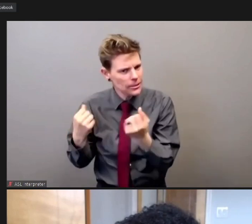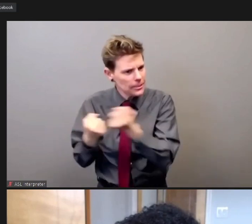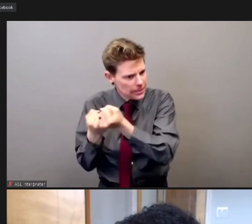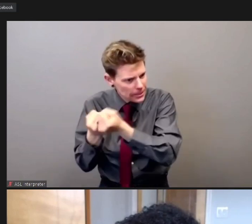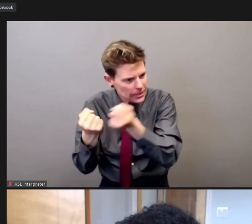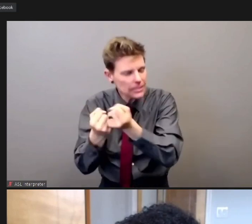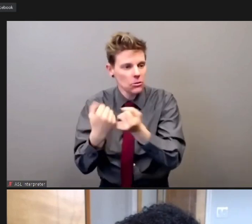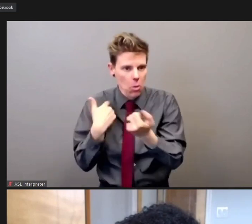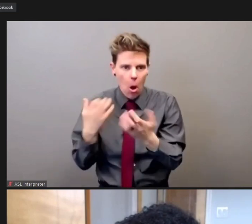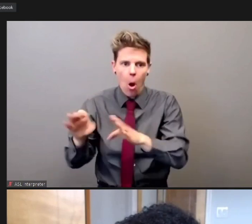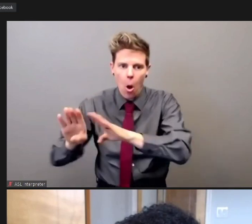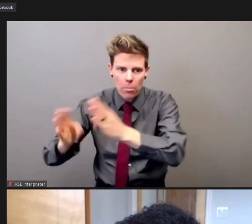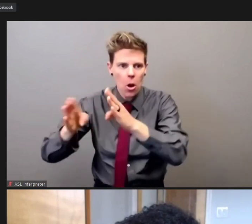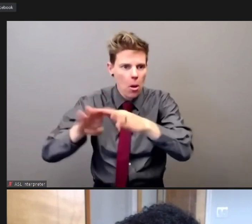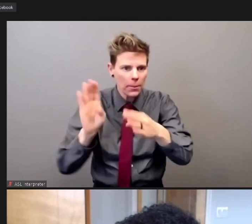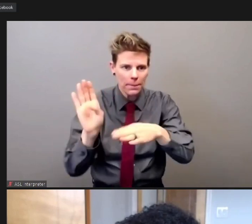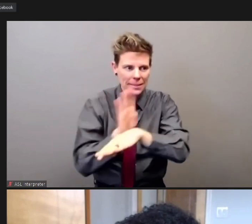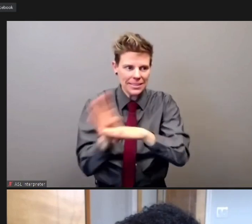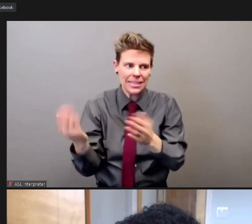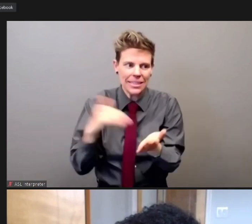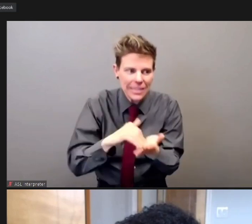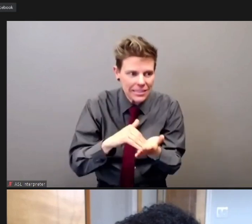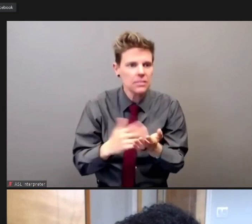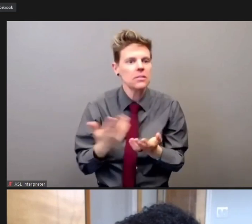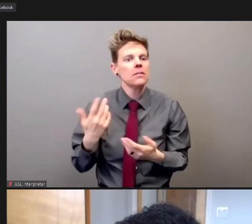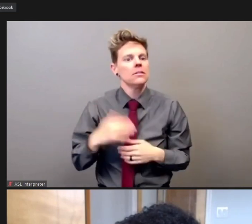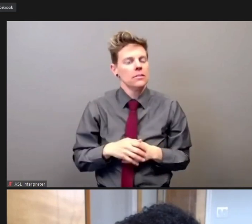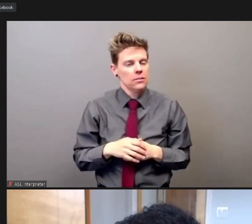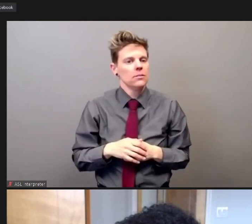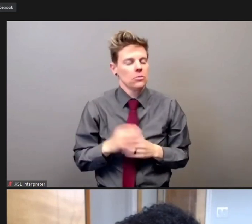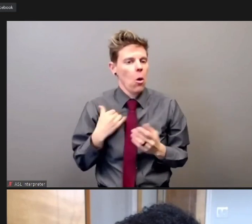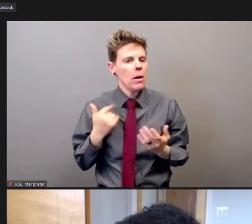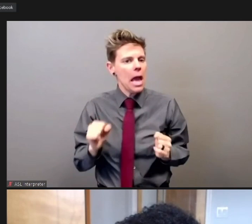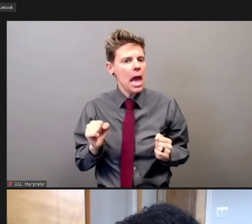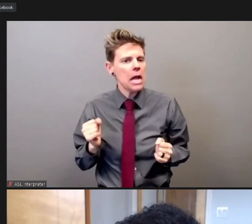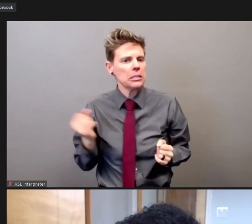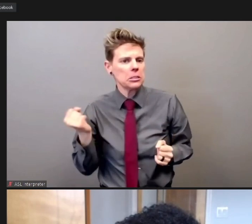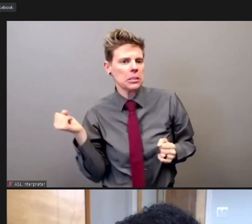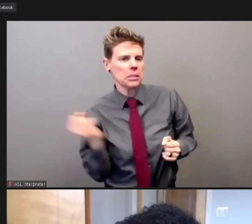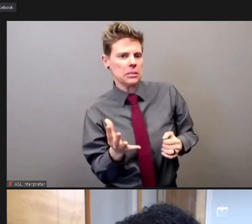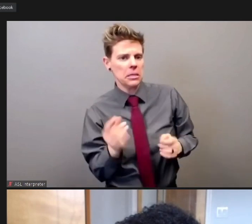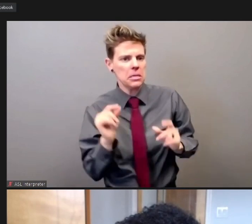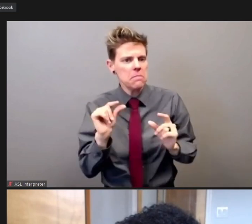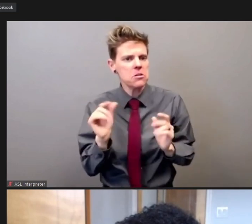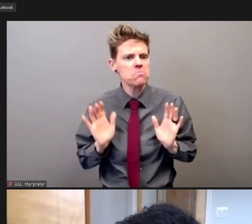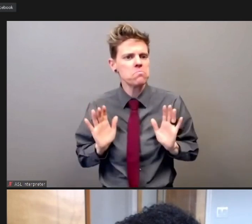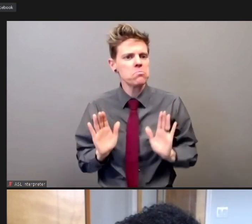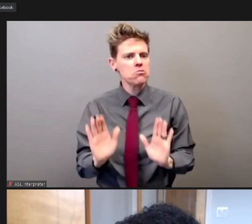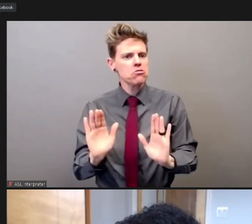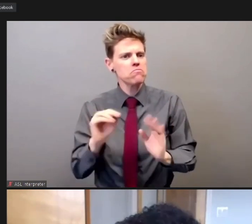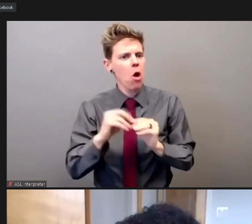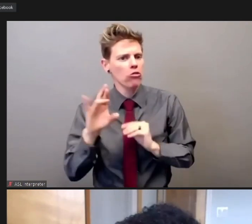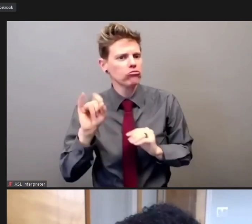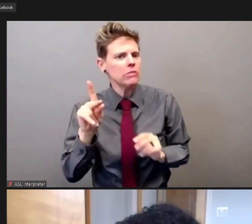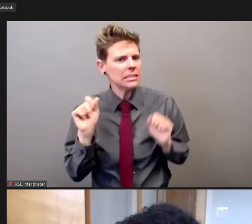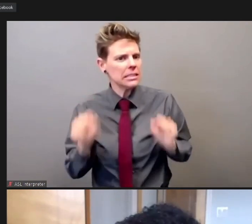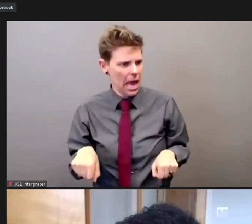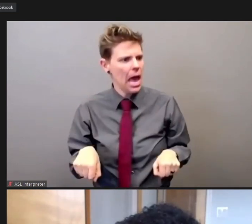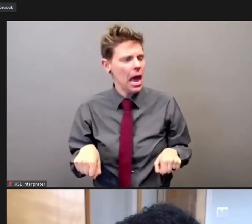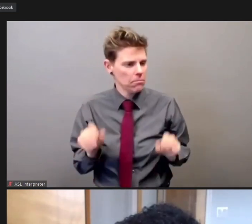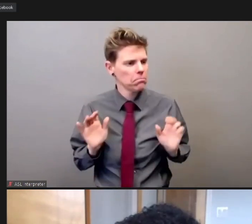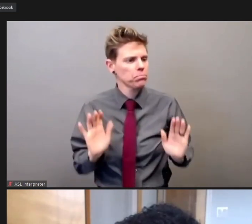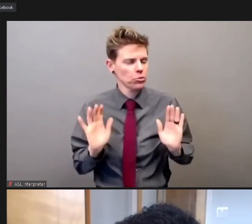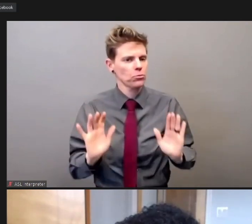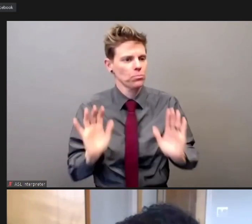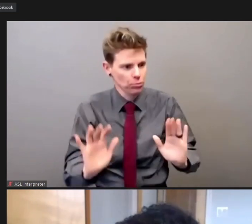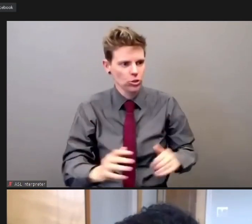Collins very much. And I have no doubt my money's on our Department of Health to get it done quickly, efficiently, and